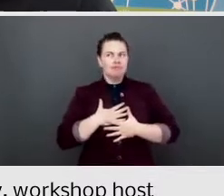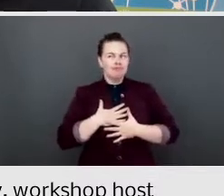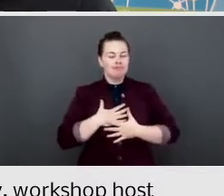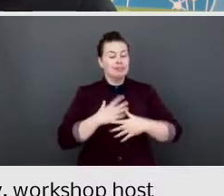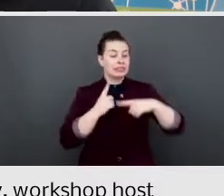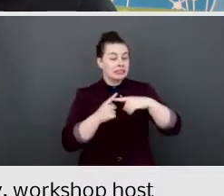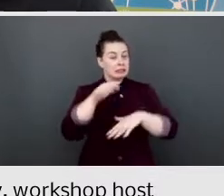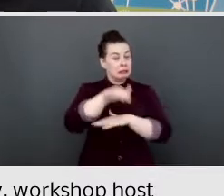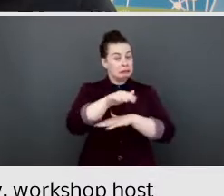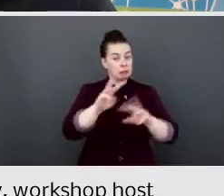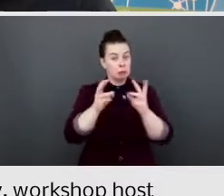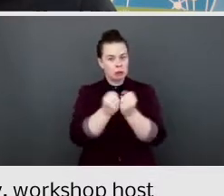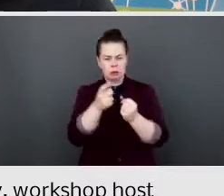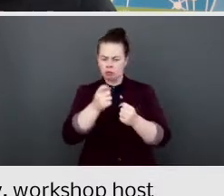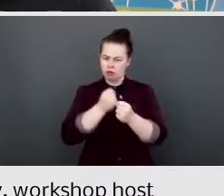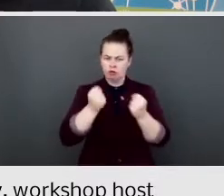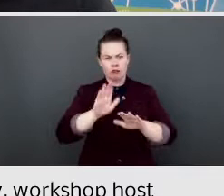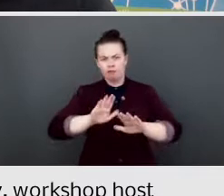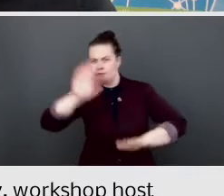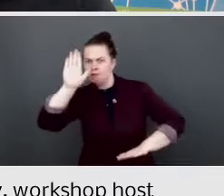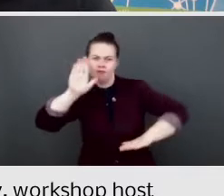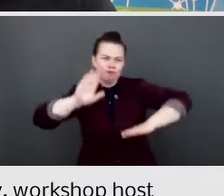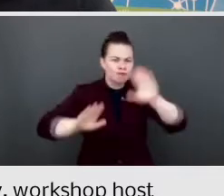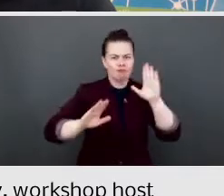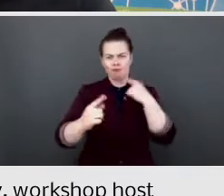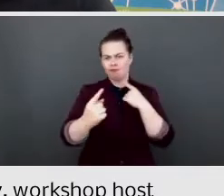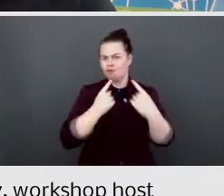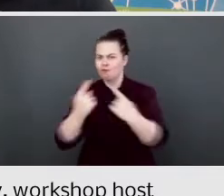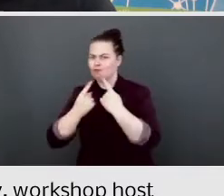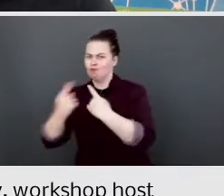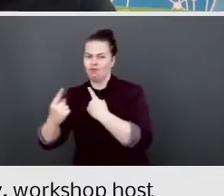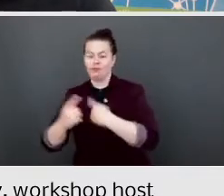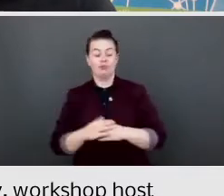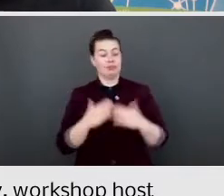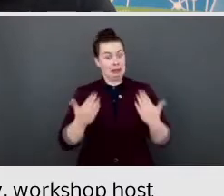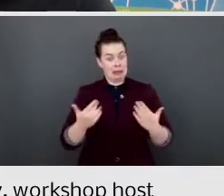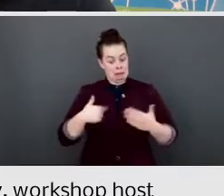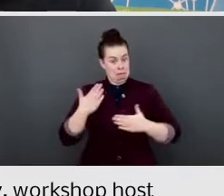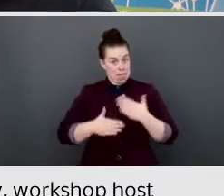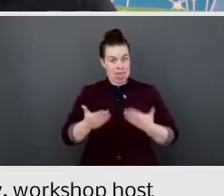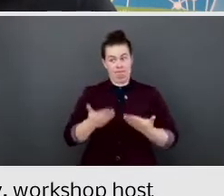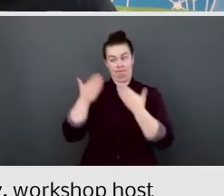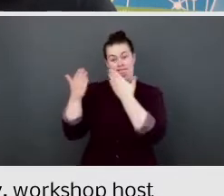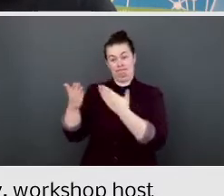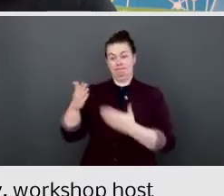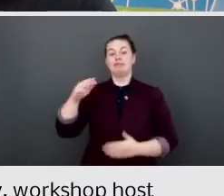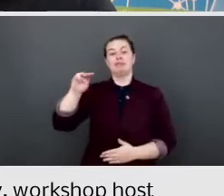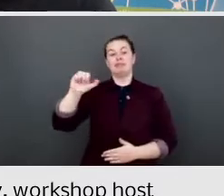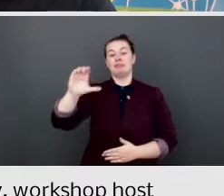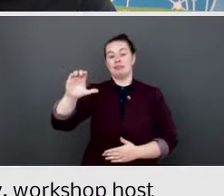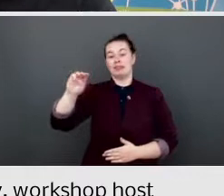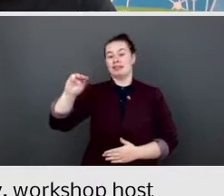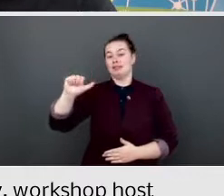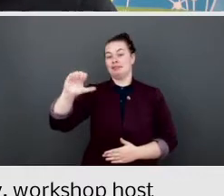find a lot of inspiration and that you will engage actively in the workshops later on. For now, I will